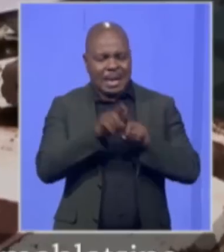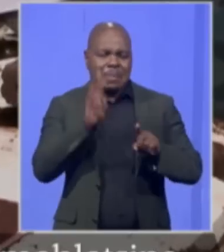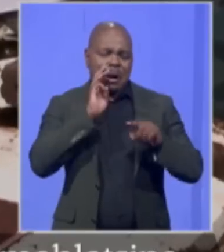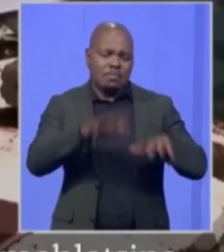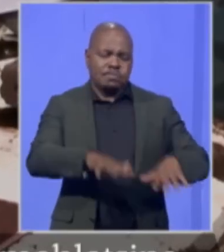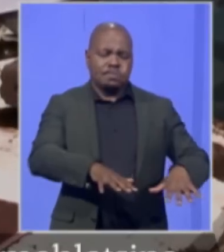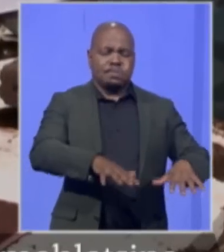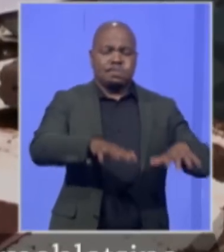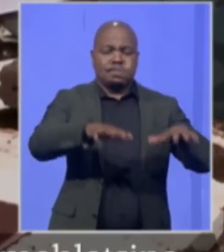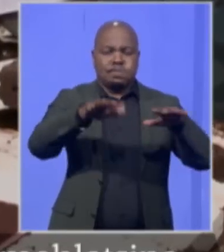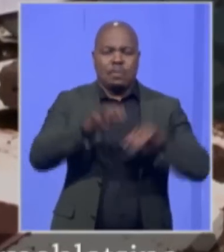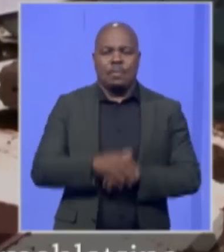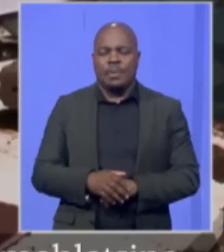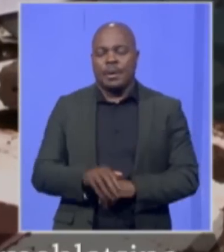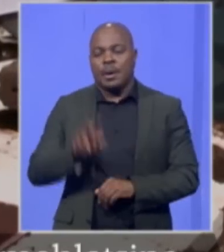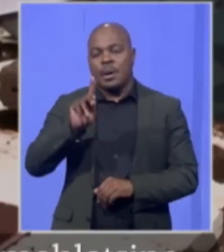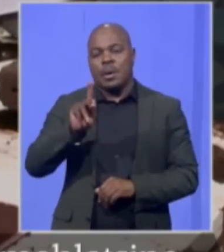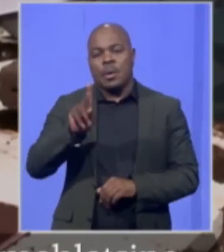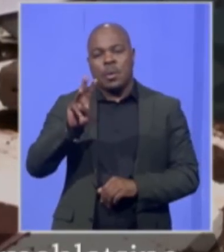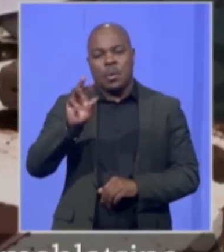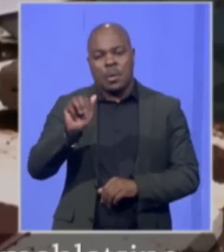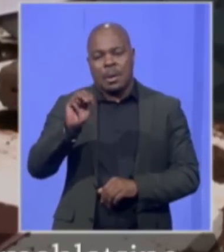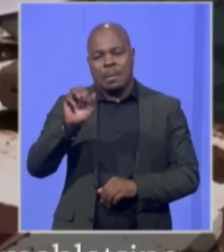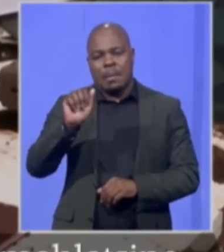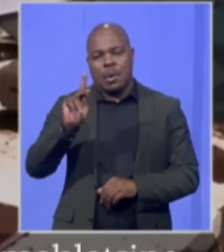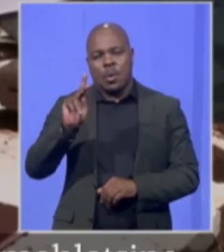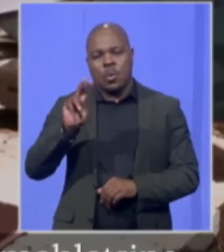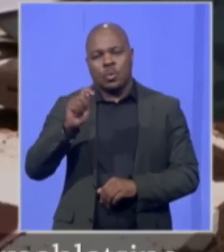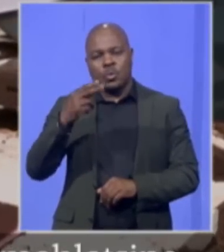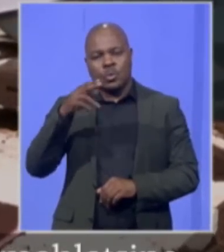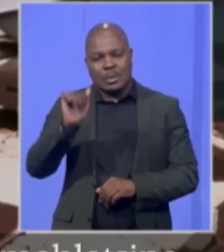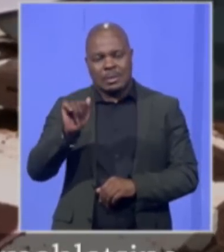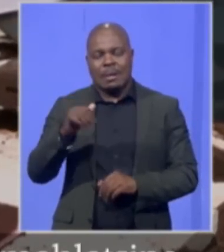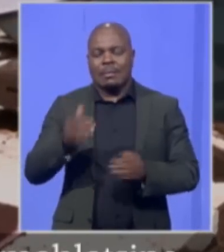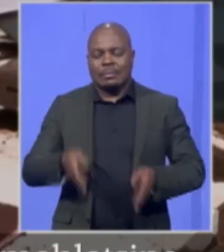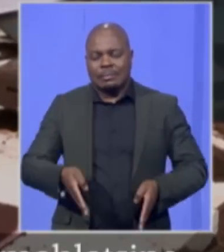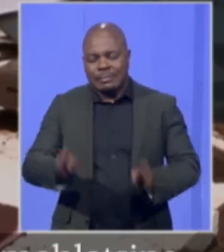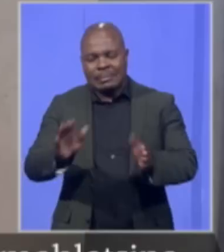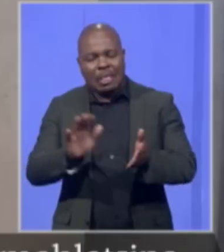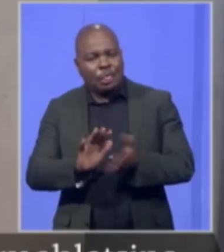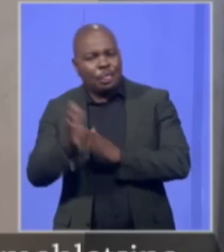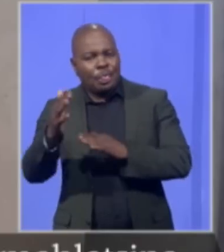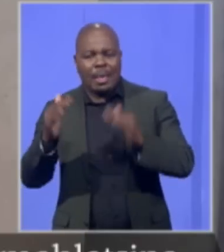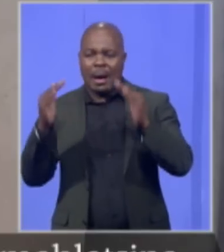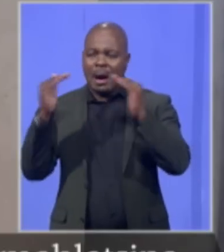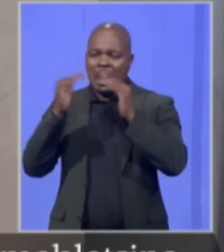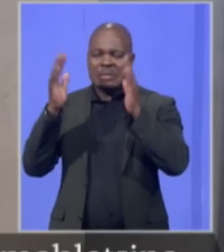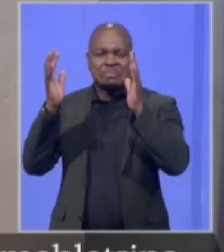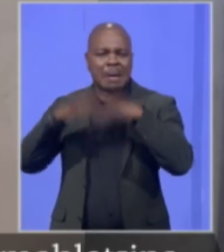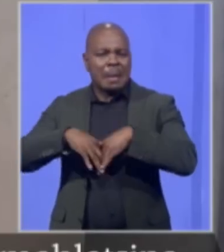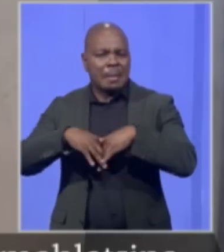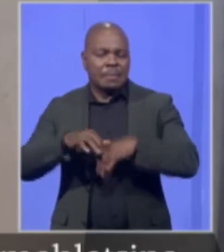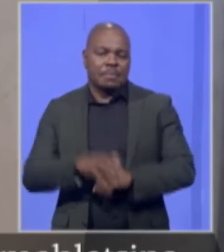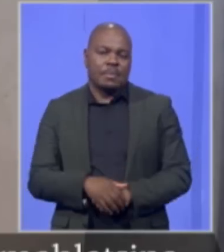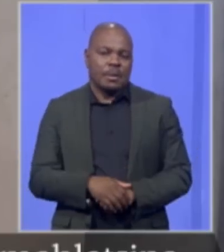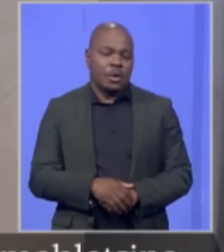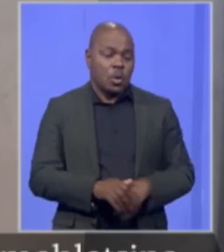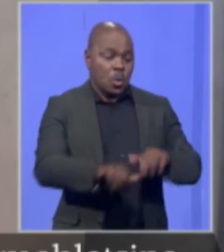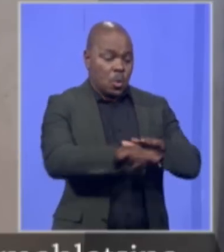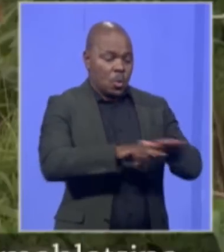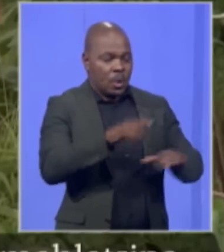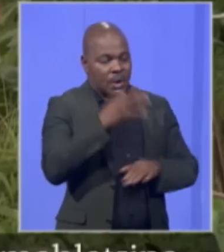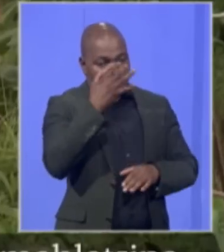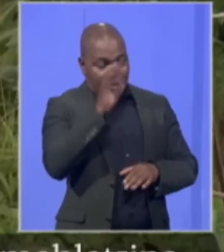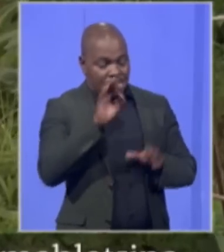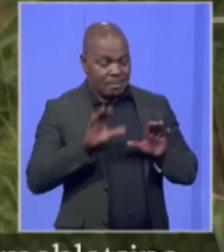Ateo sa le jwalo kwa Makhutha teng mebila e senyeile matlo a wele. Lefapha la Makgotla a Metse le